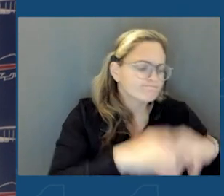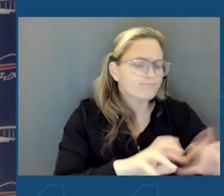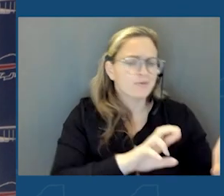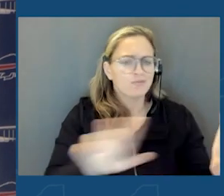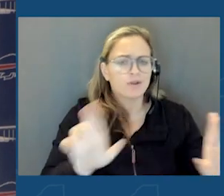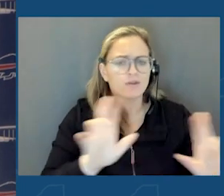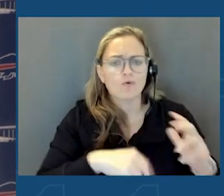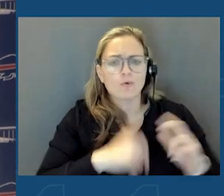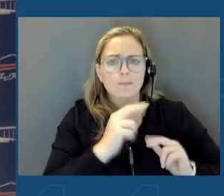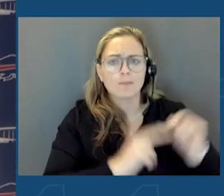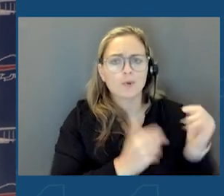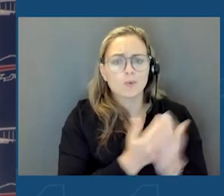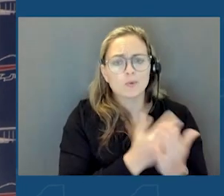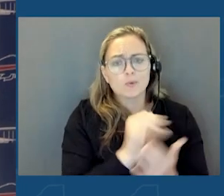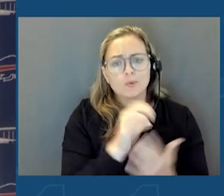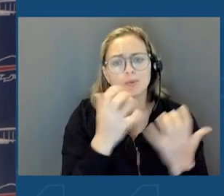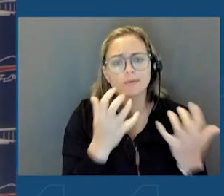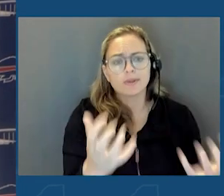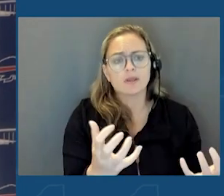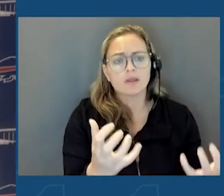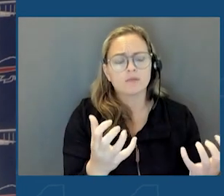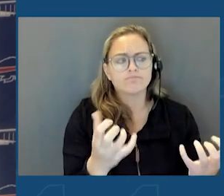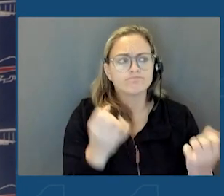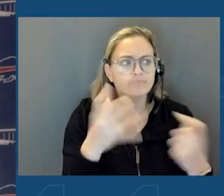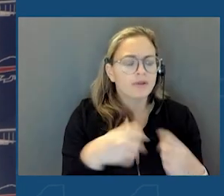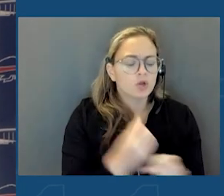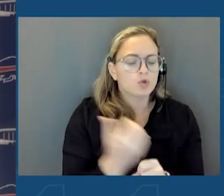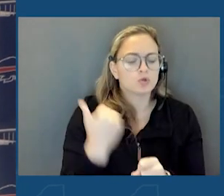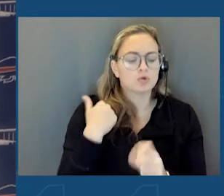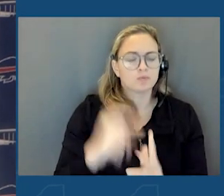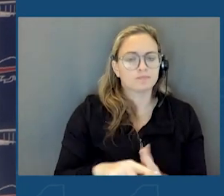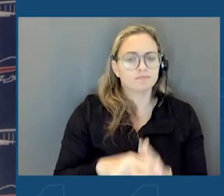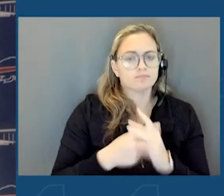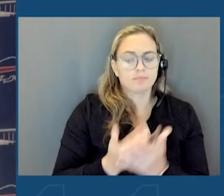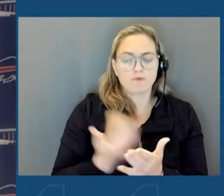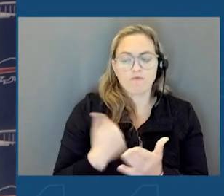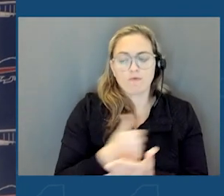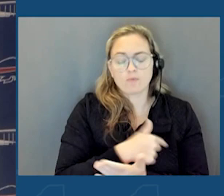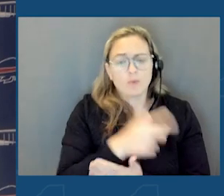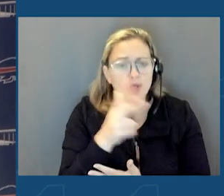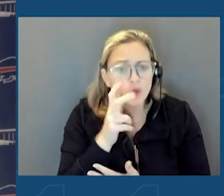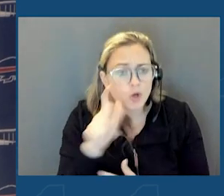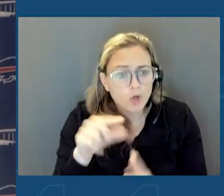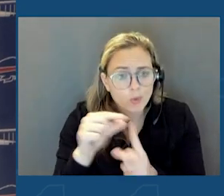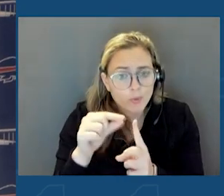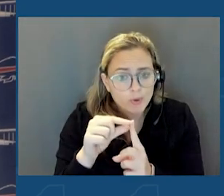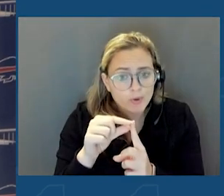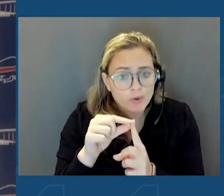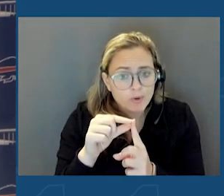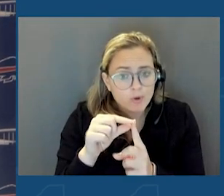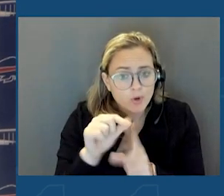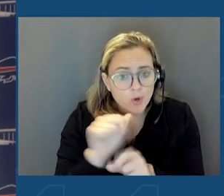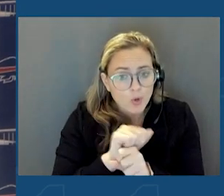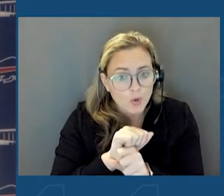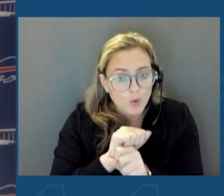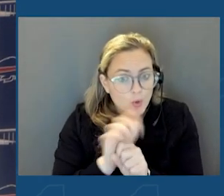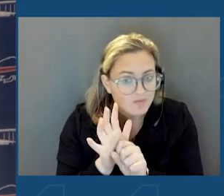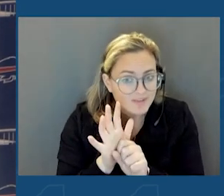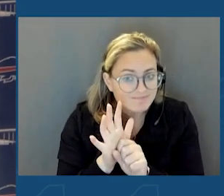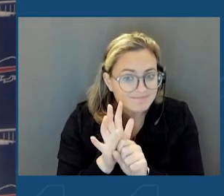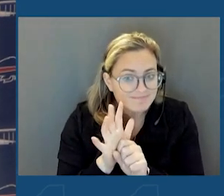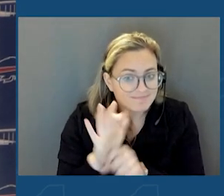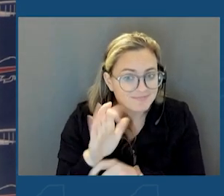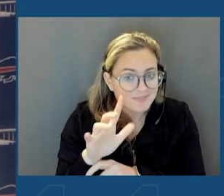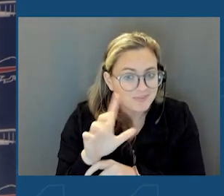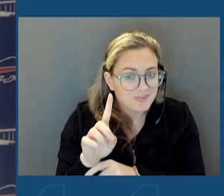stadium, actually began many years ago, even before any of us had heard of the word COVID. That's how long this process